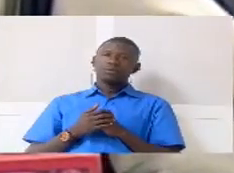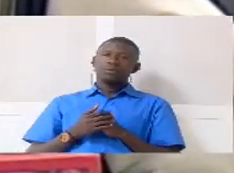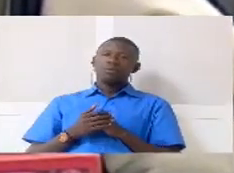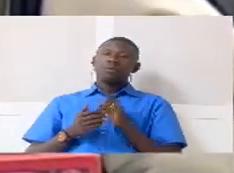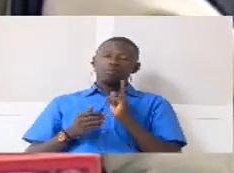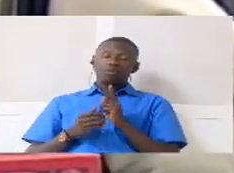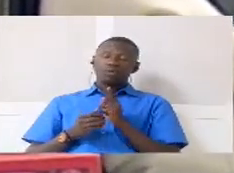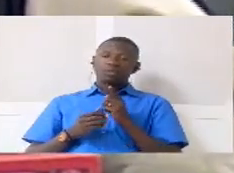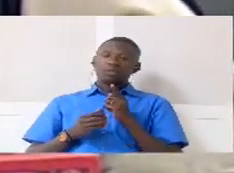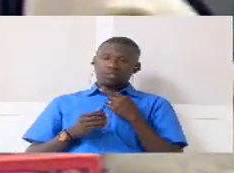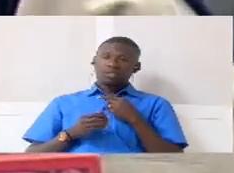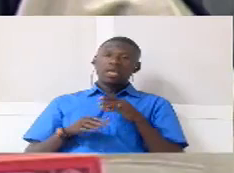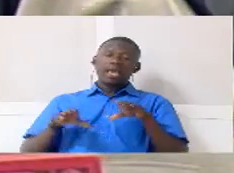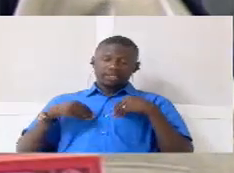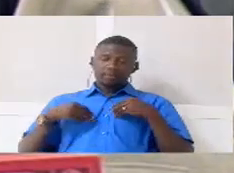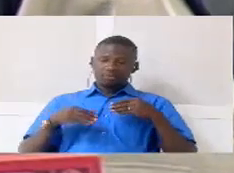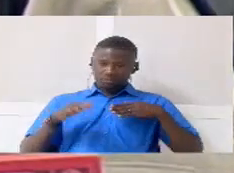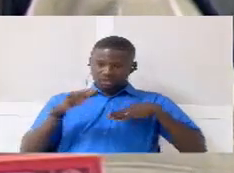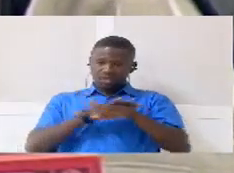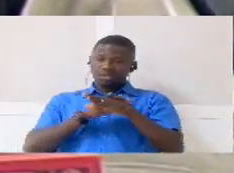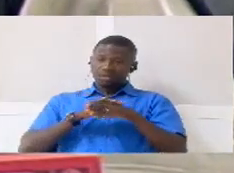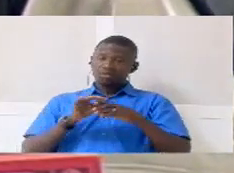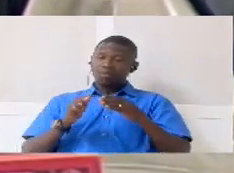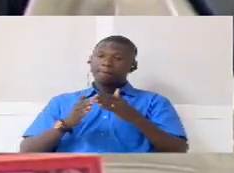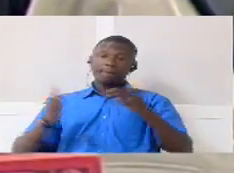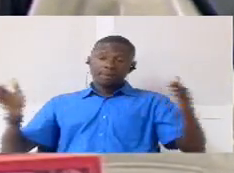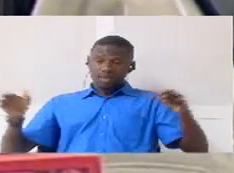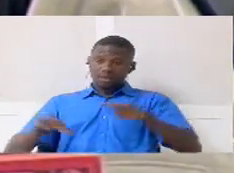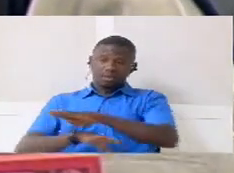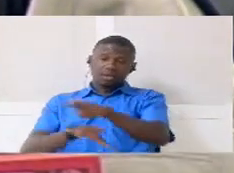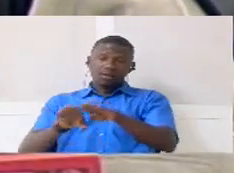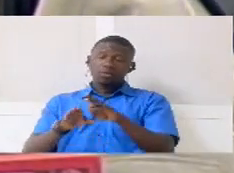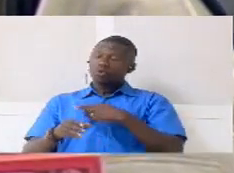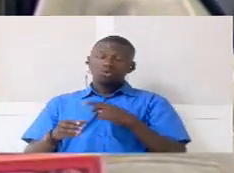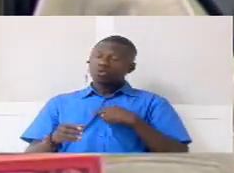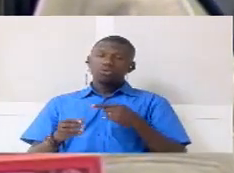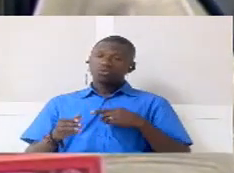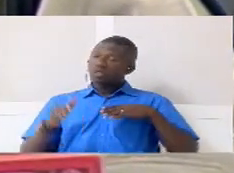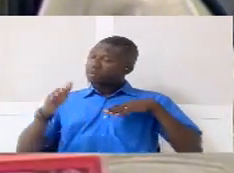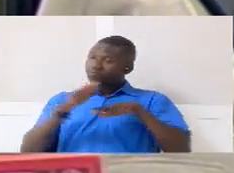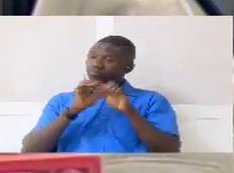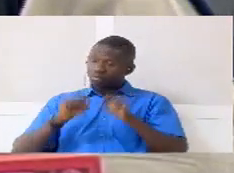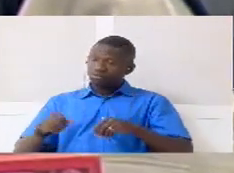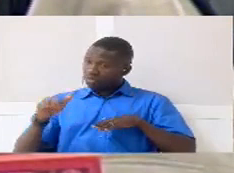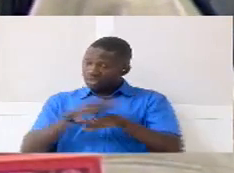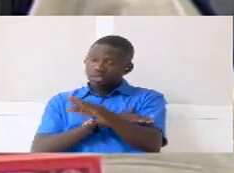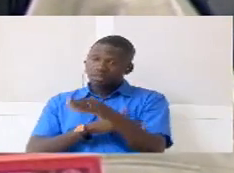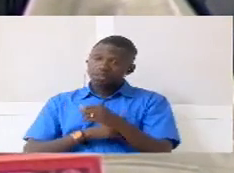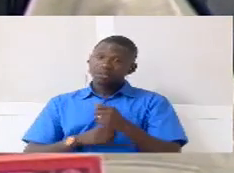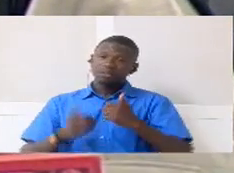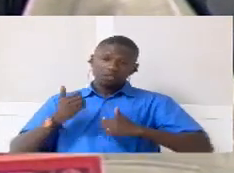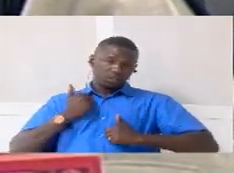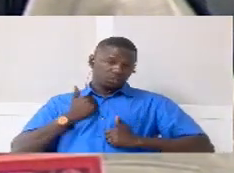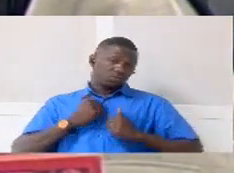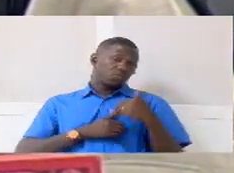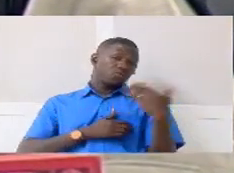they came, they said that they wanted to visit the security wing. But when they came in, they were denied that access. They were